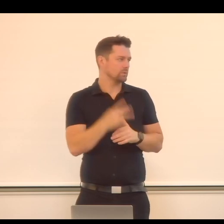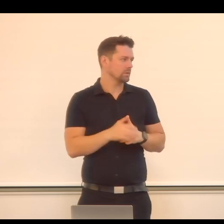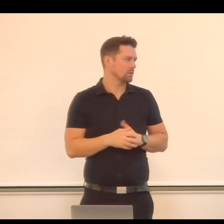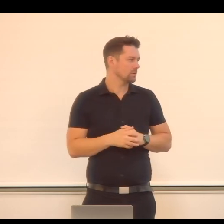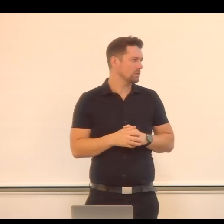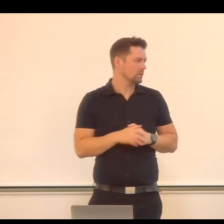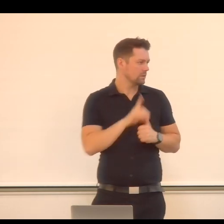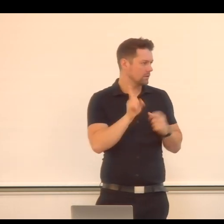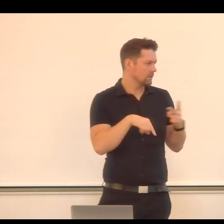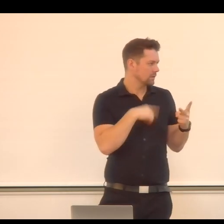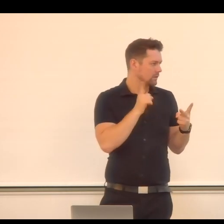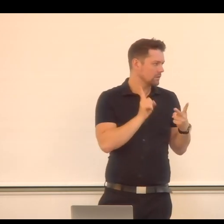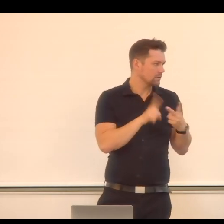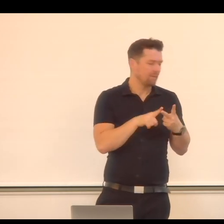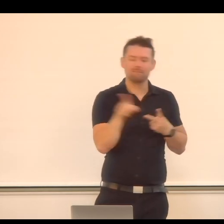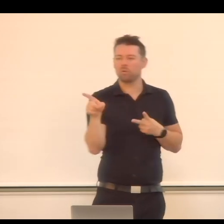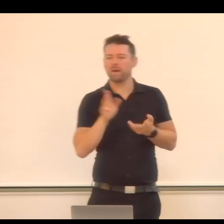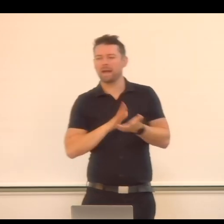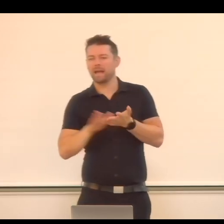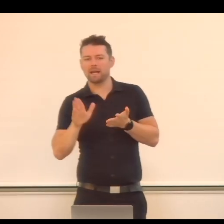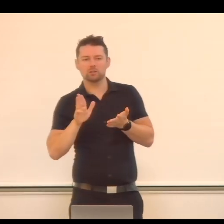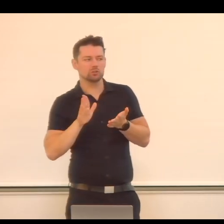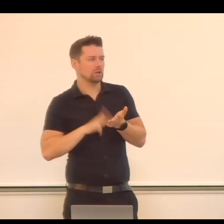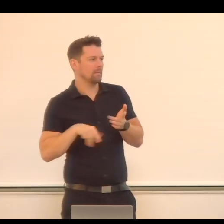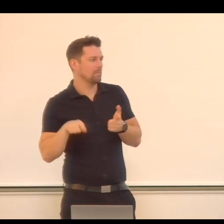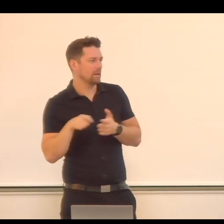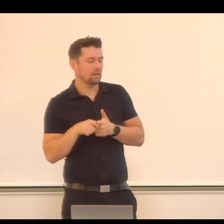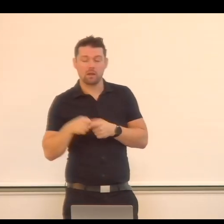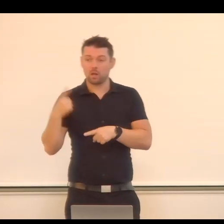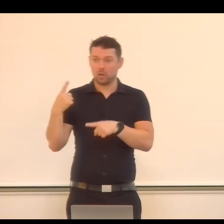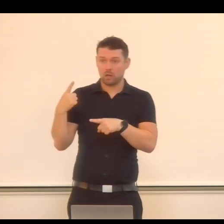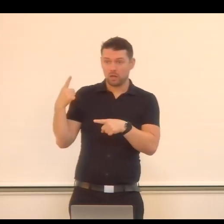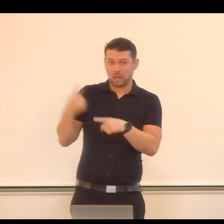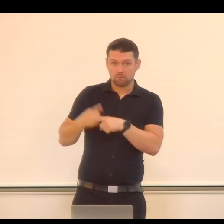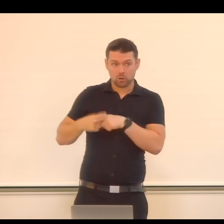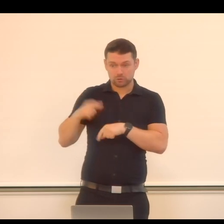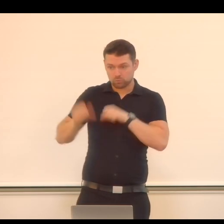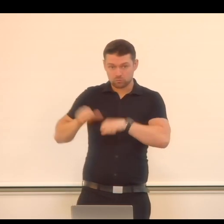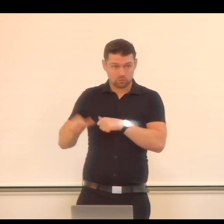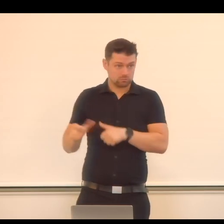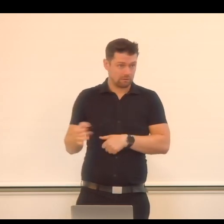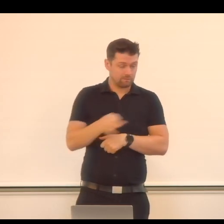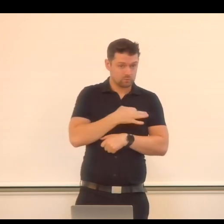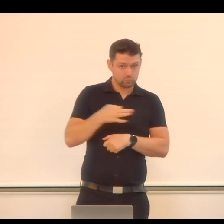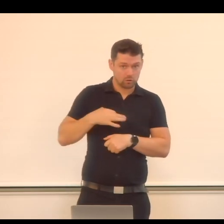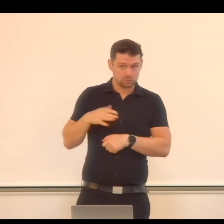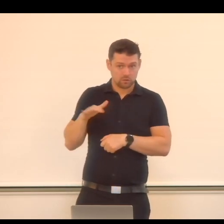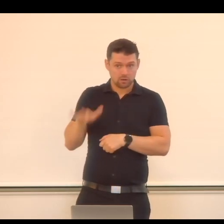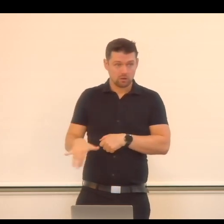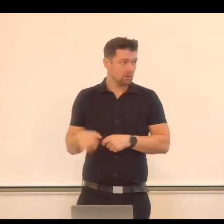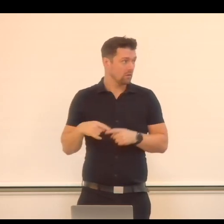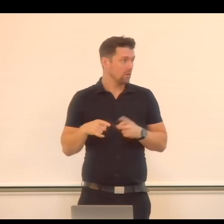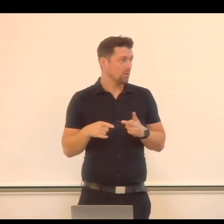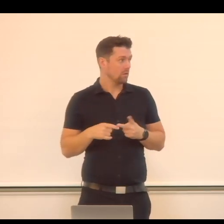and then one last question about the HMP. Mm-hmm. What were the emergency protocols? Was there a doctor on standby, and how much was the evacuation